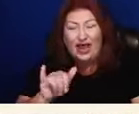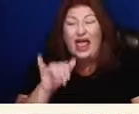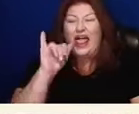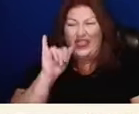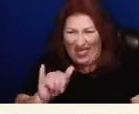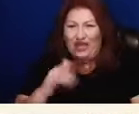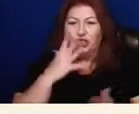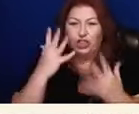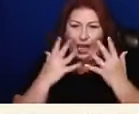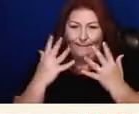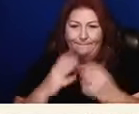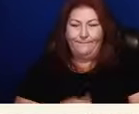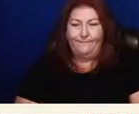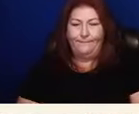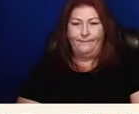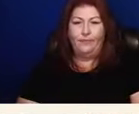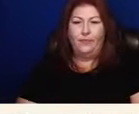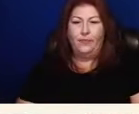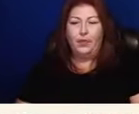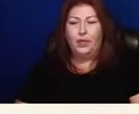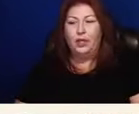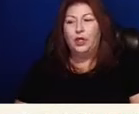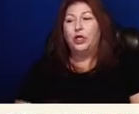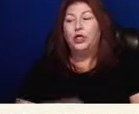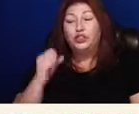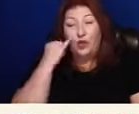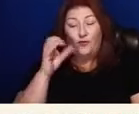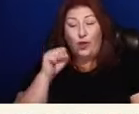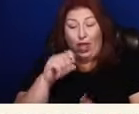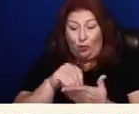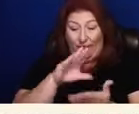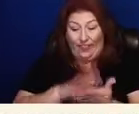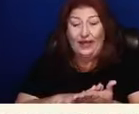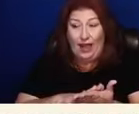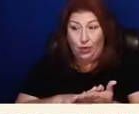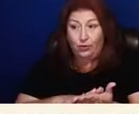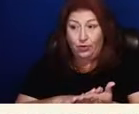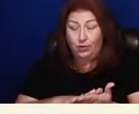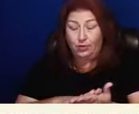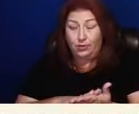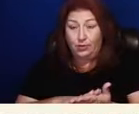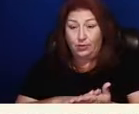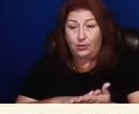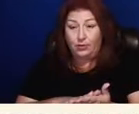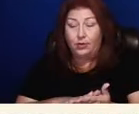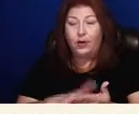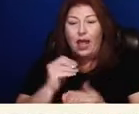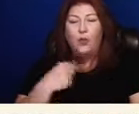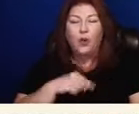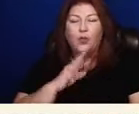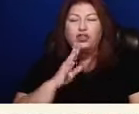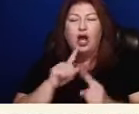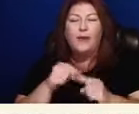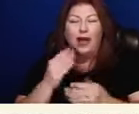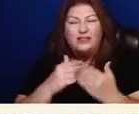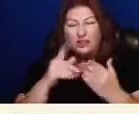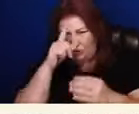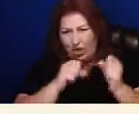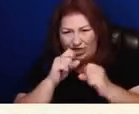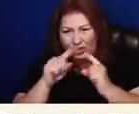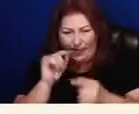shame. And so if you can write those down, and we'll talk about some strategies about that,